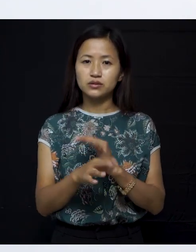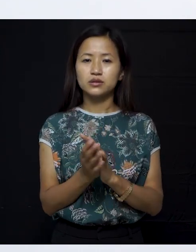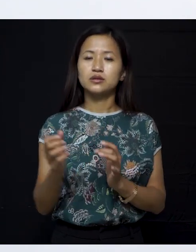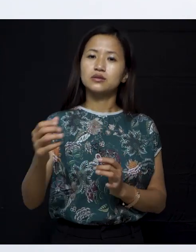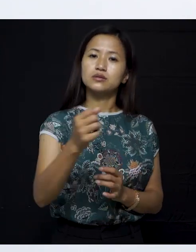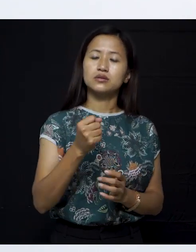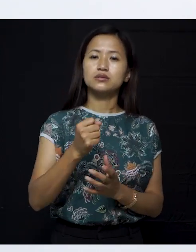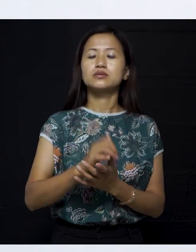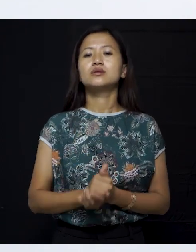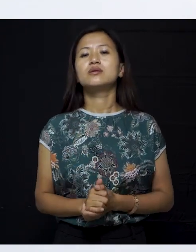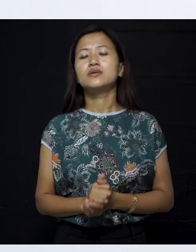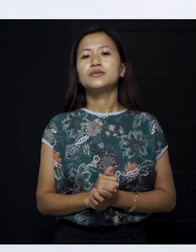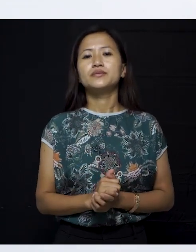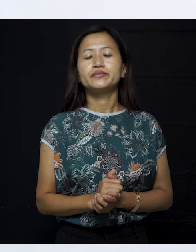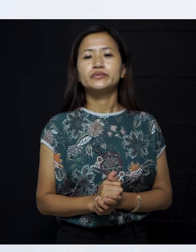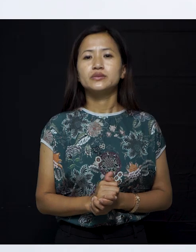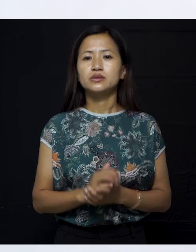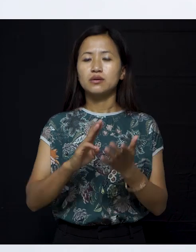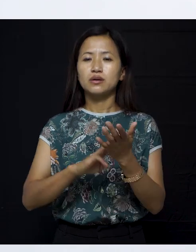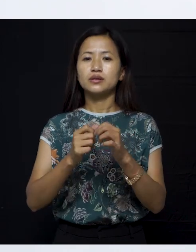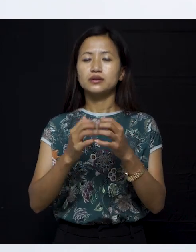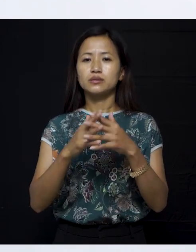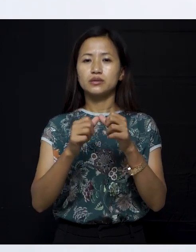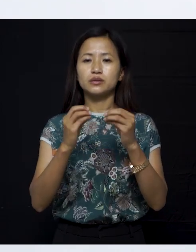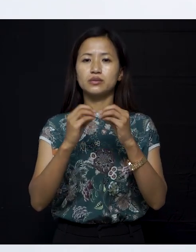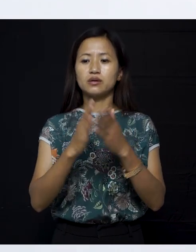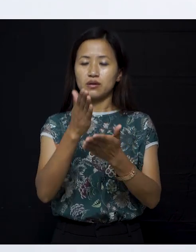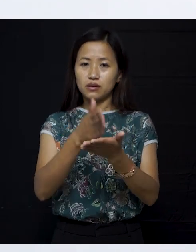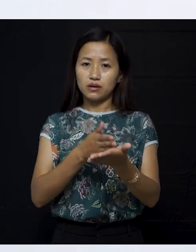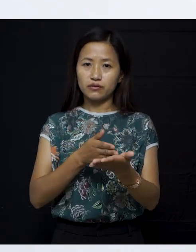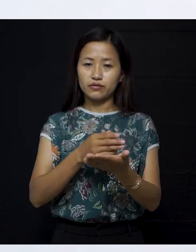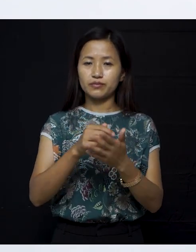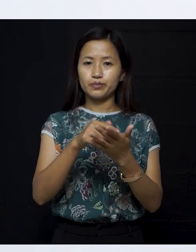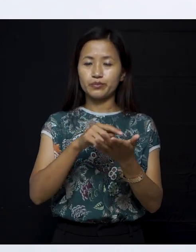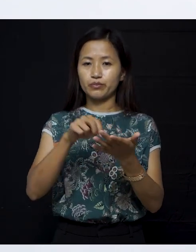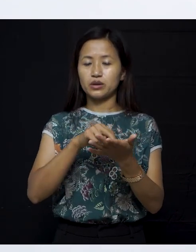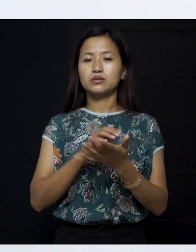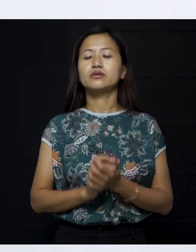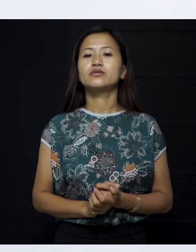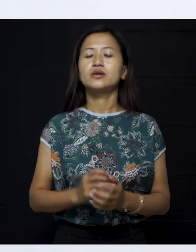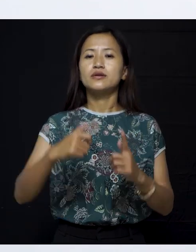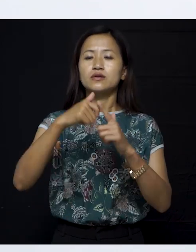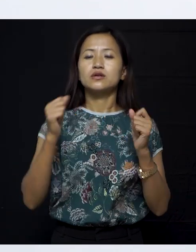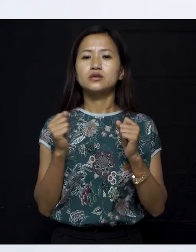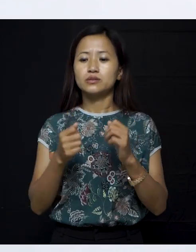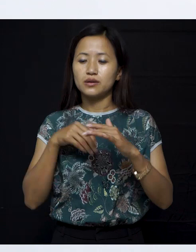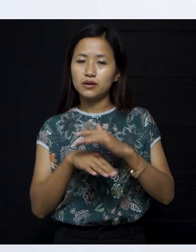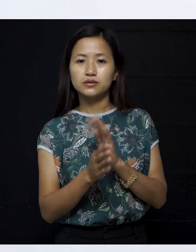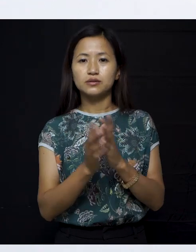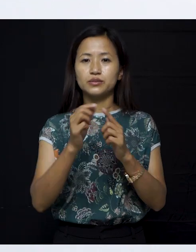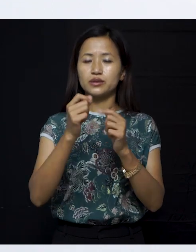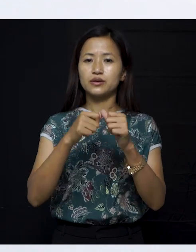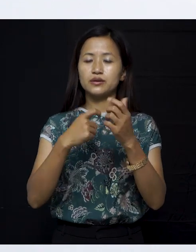control. However, there was a Nawab, there was half part of Kashmir which was under the Pakistan, right?